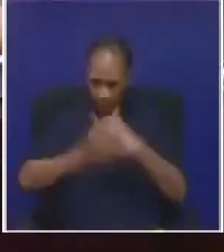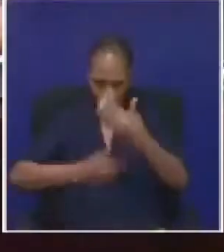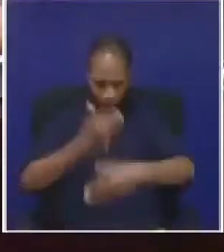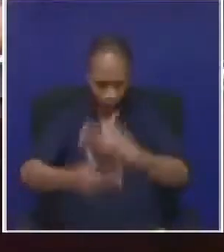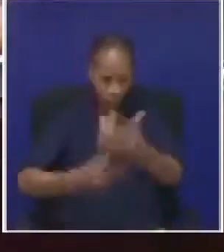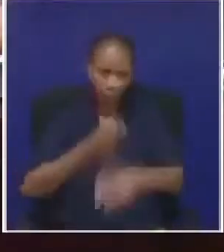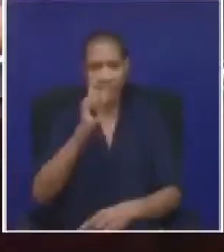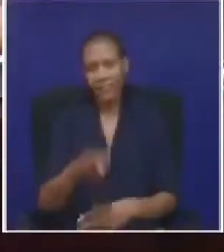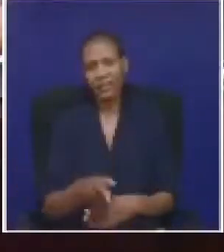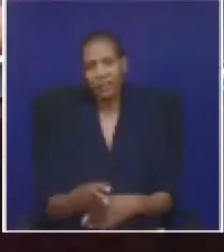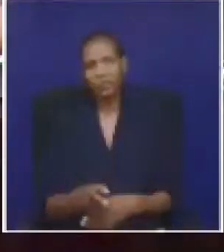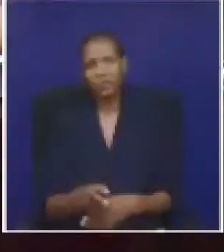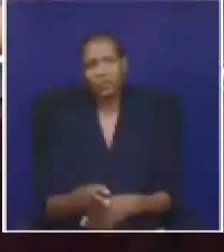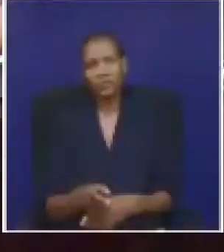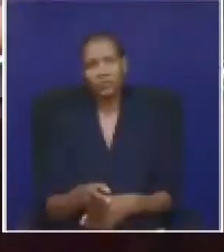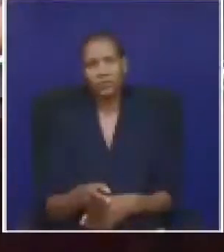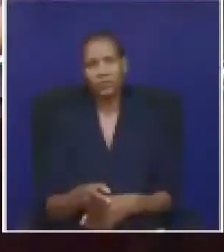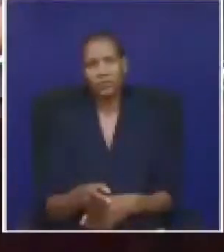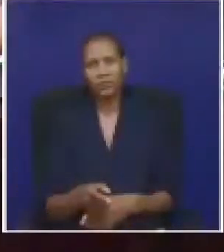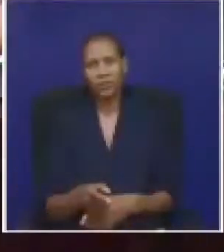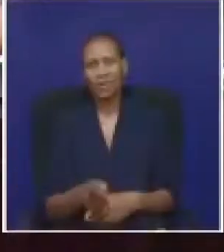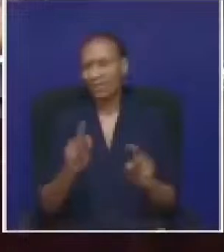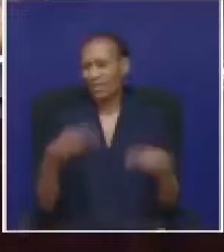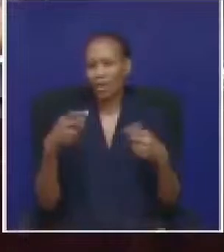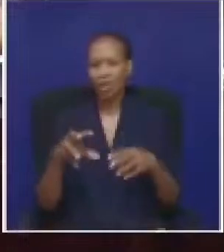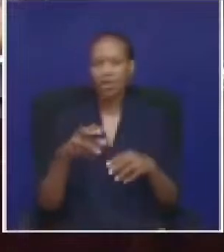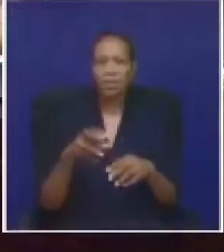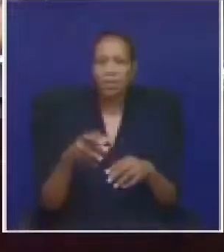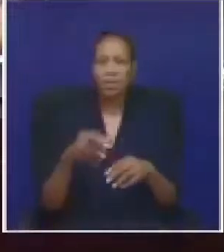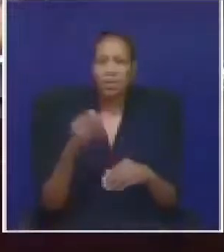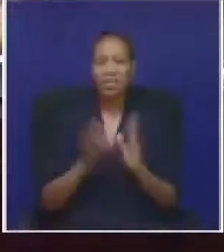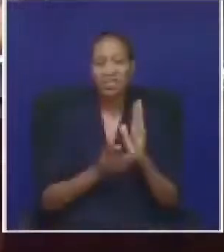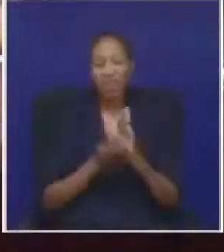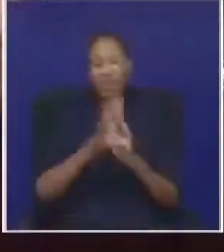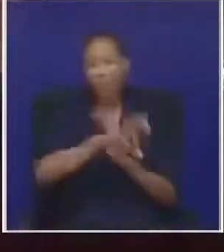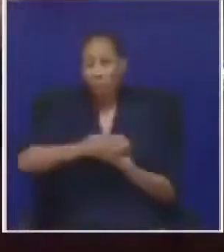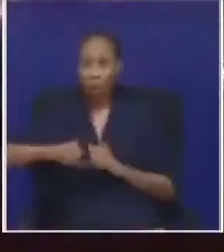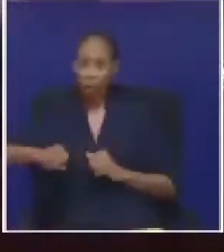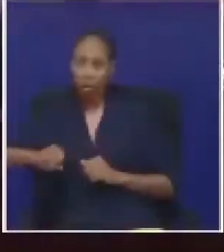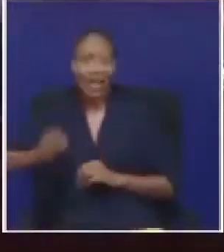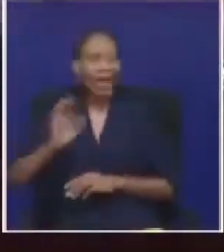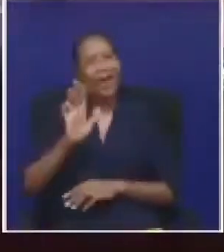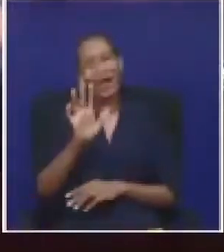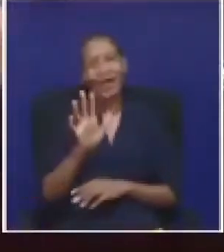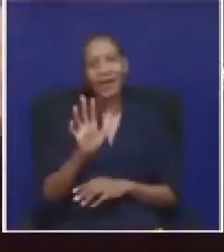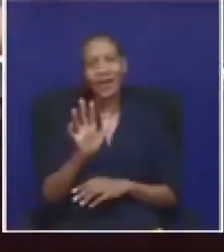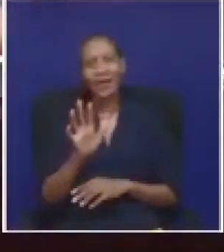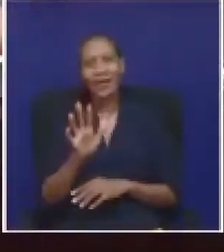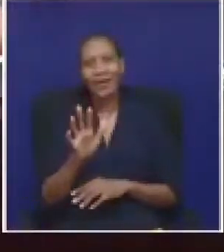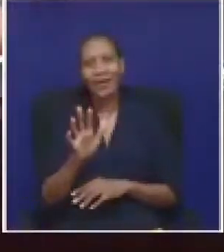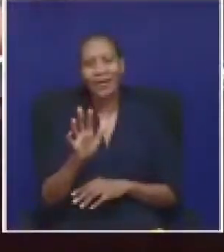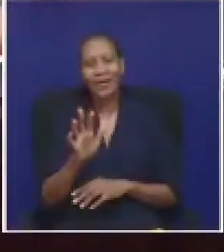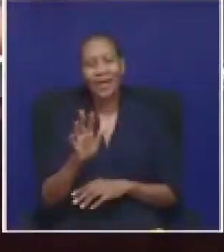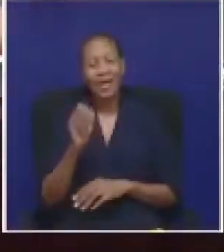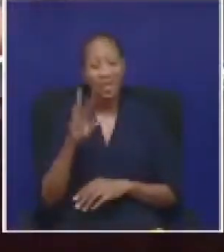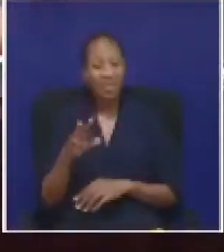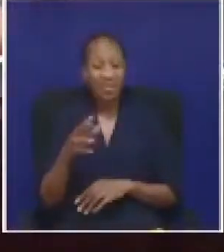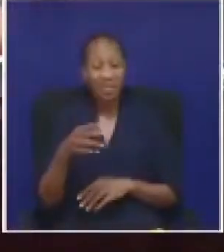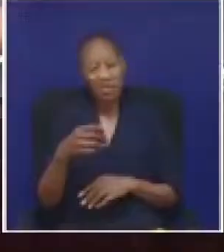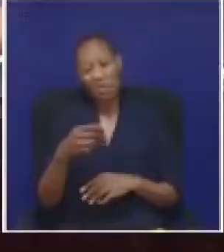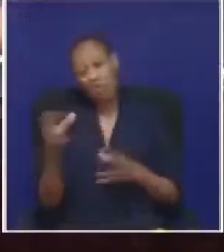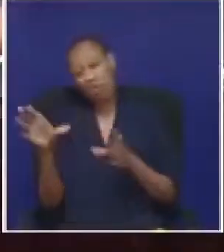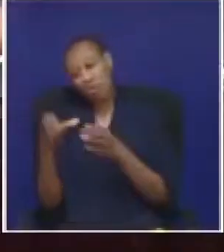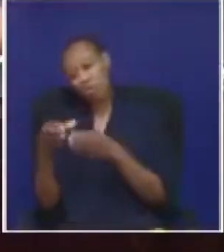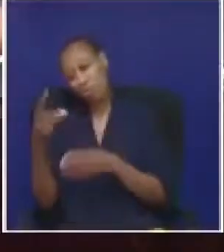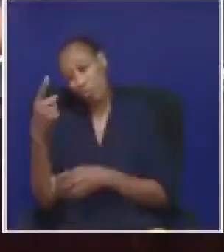Nobody will keep the country back because there's something they don't agree with. People